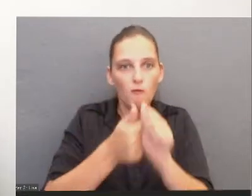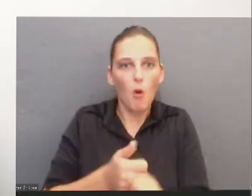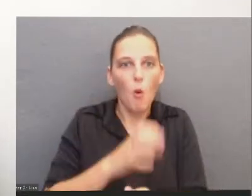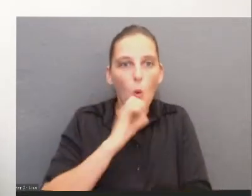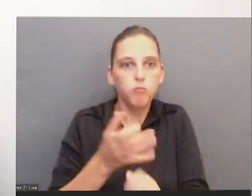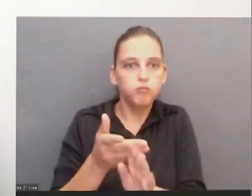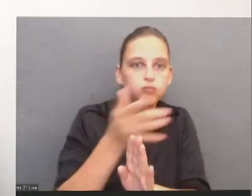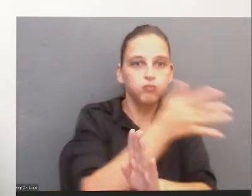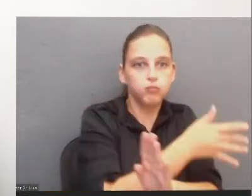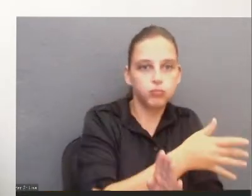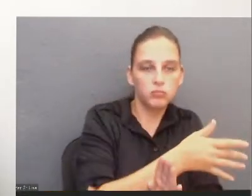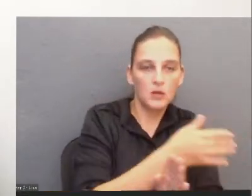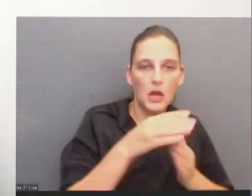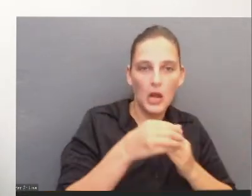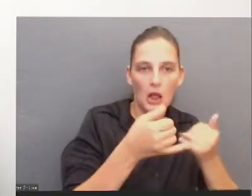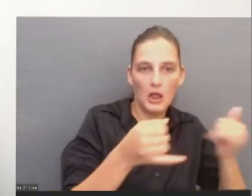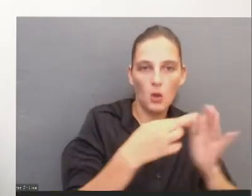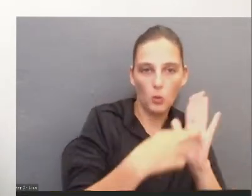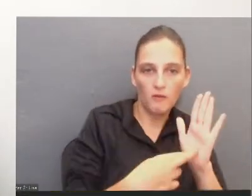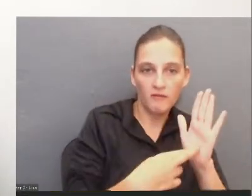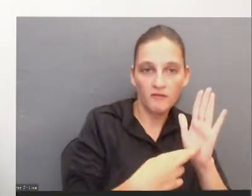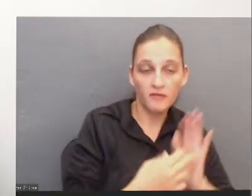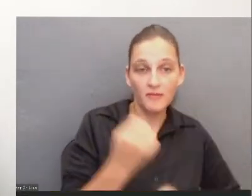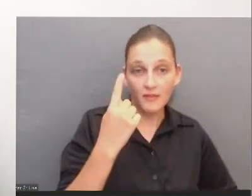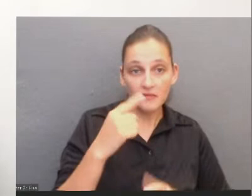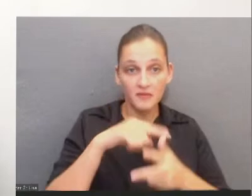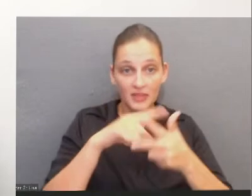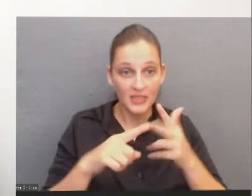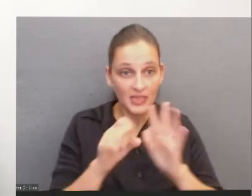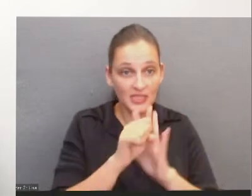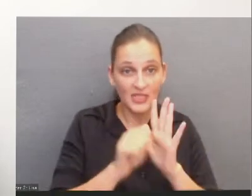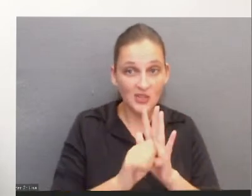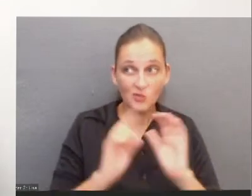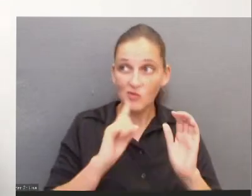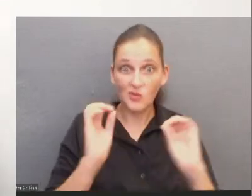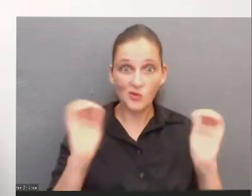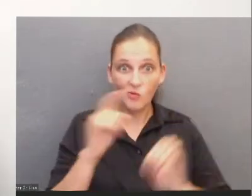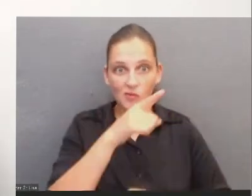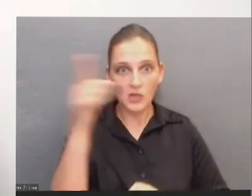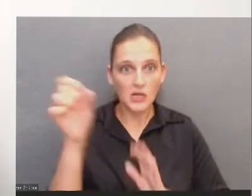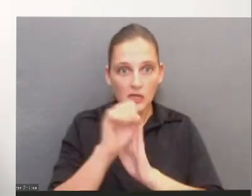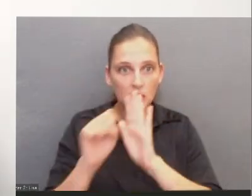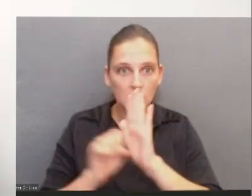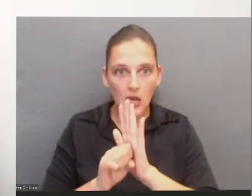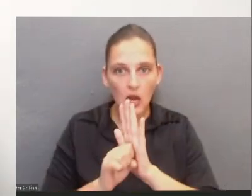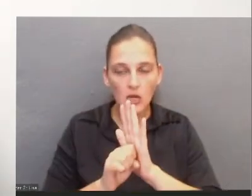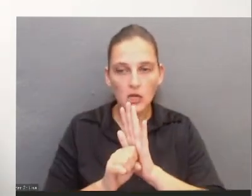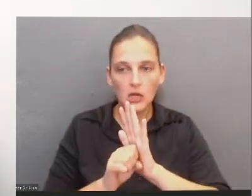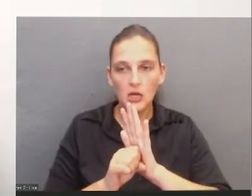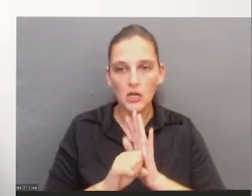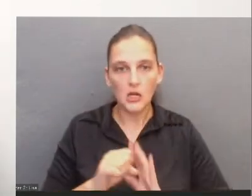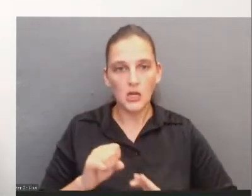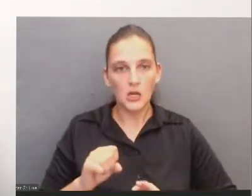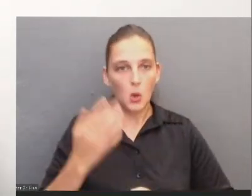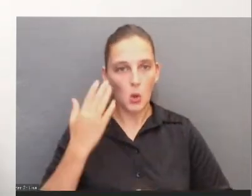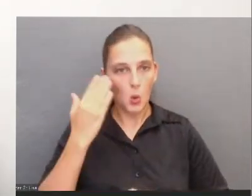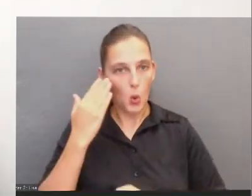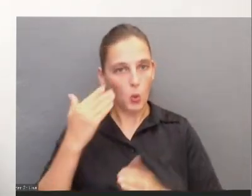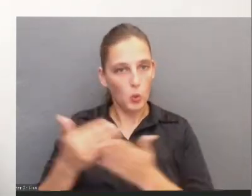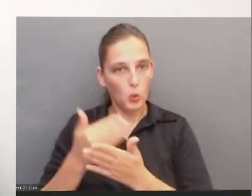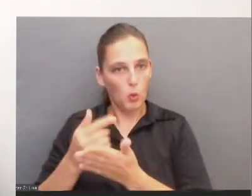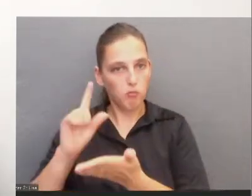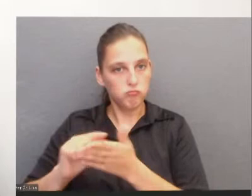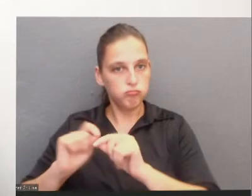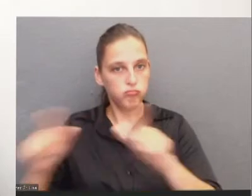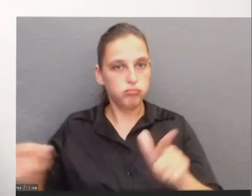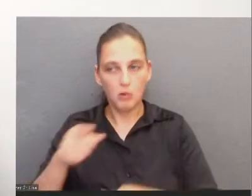states, nor any other state or hospital, should ration ventilators on outdated and more inequitable guidance. 2 things could help to change that. First, appropriate units